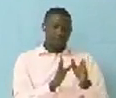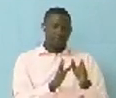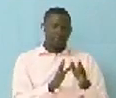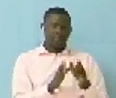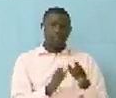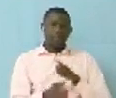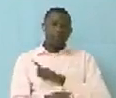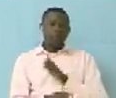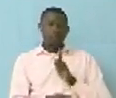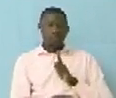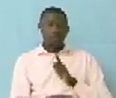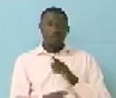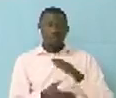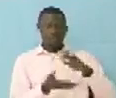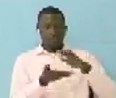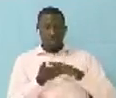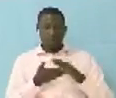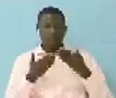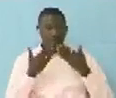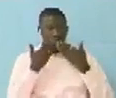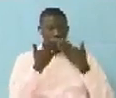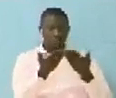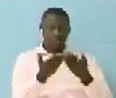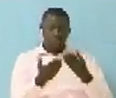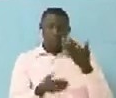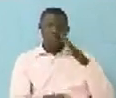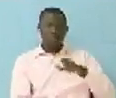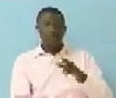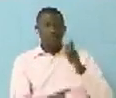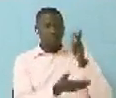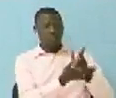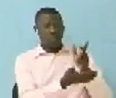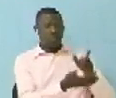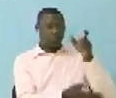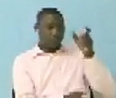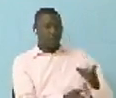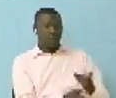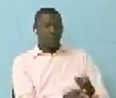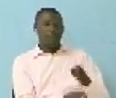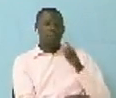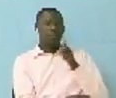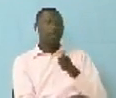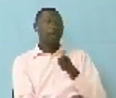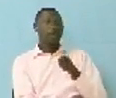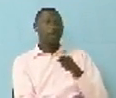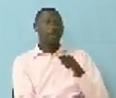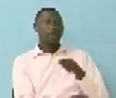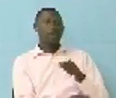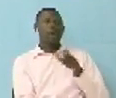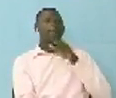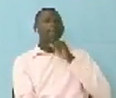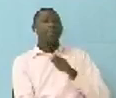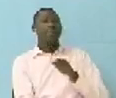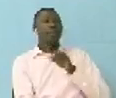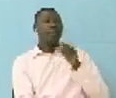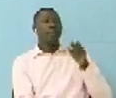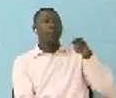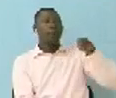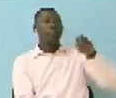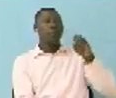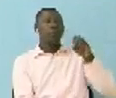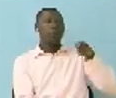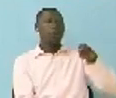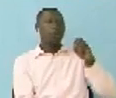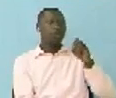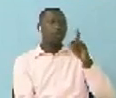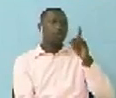We received information from witnesses that Mumdu Sanyang kibaro so seedo buluko Modou Sanyang was the